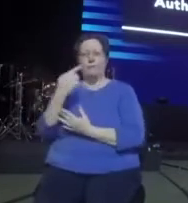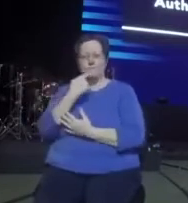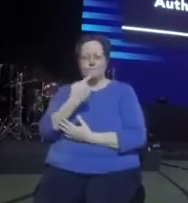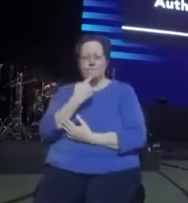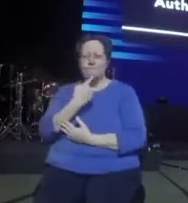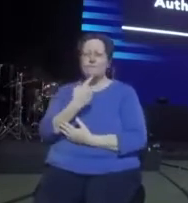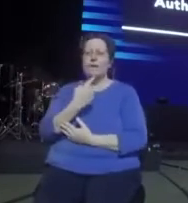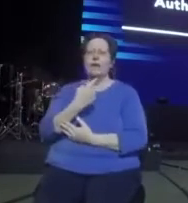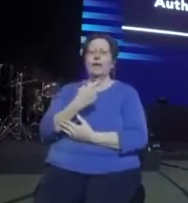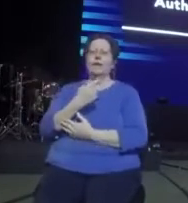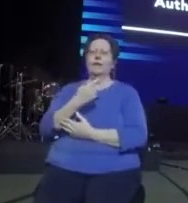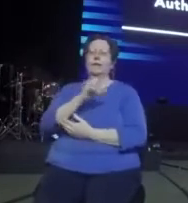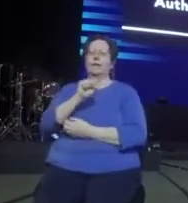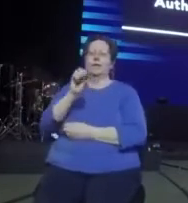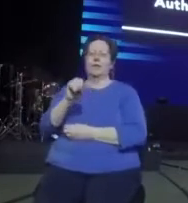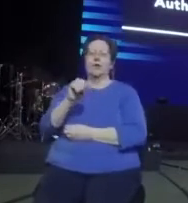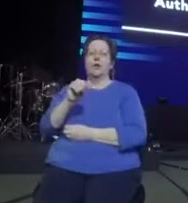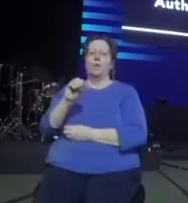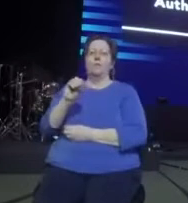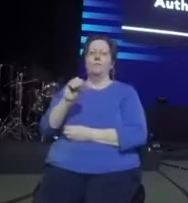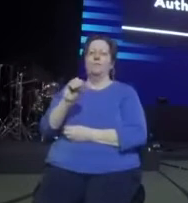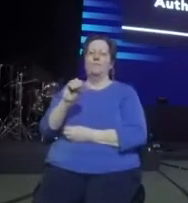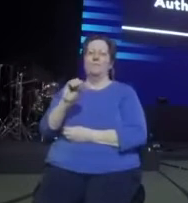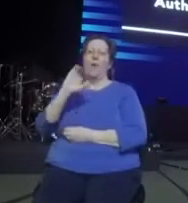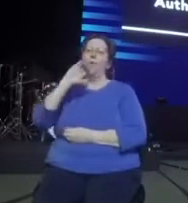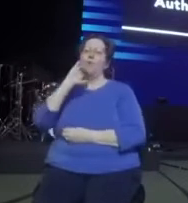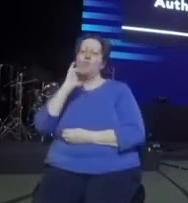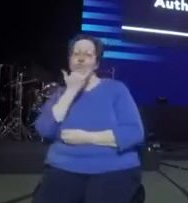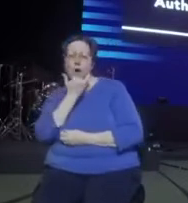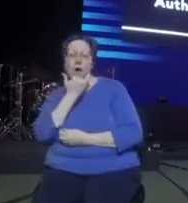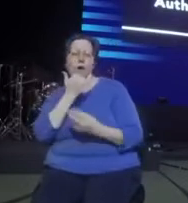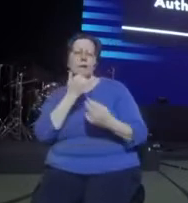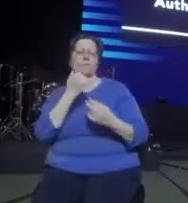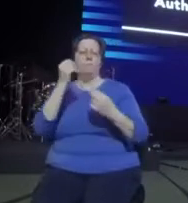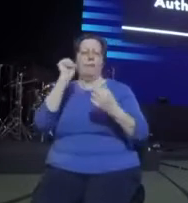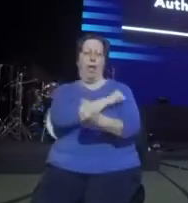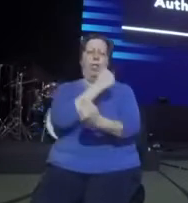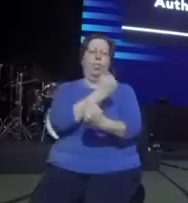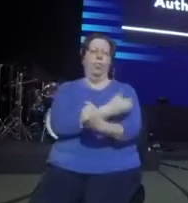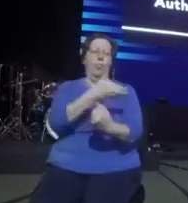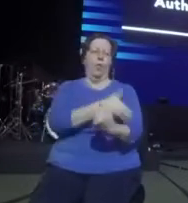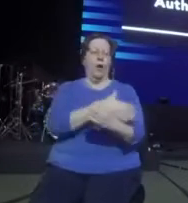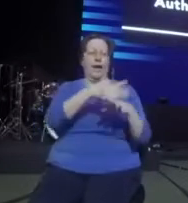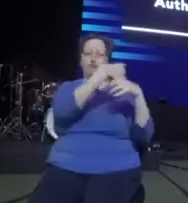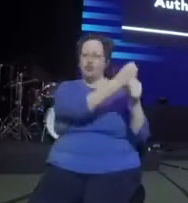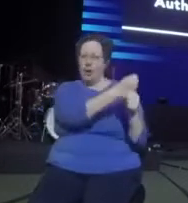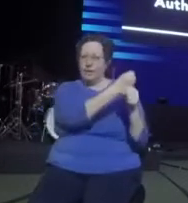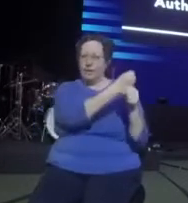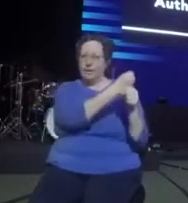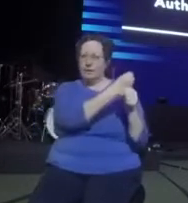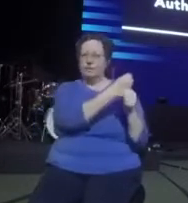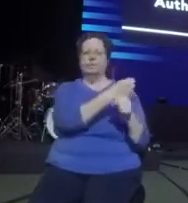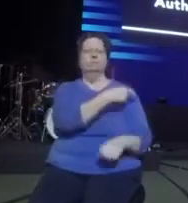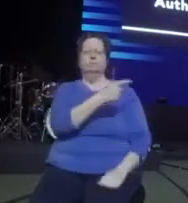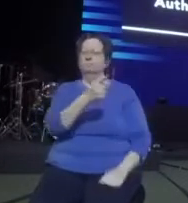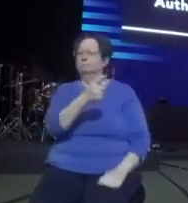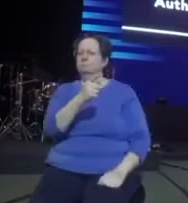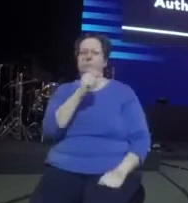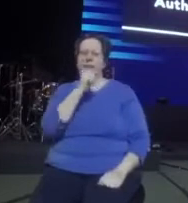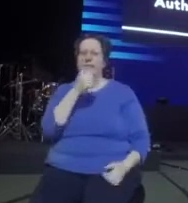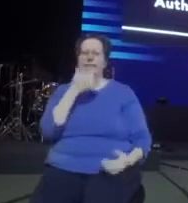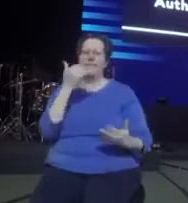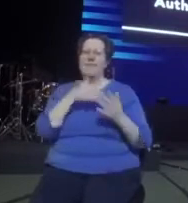misplaced authority leads to something. It leads to misplaced faith. Misplaced